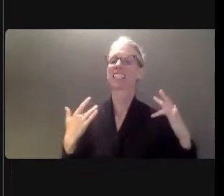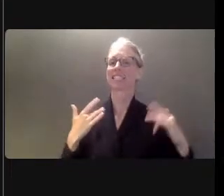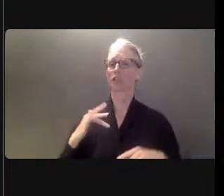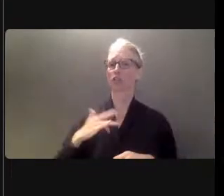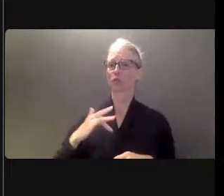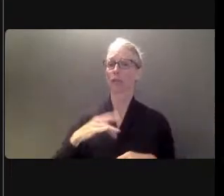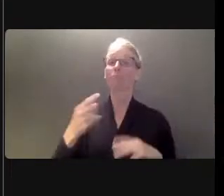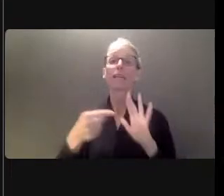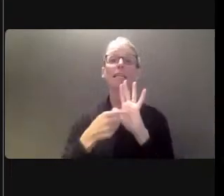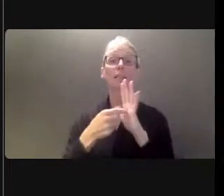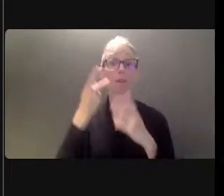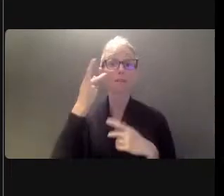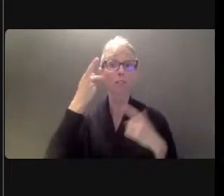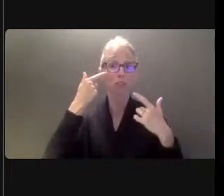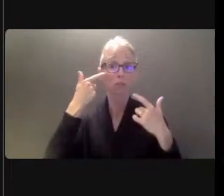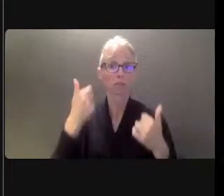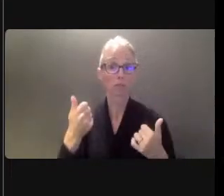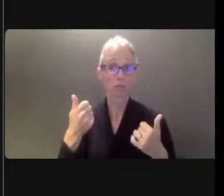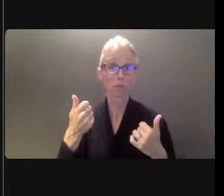hiking a trail.